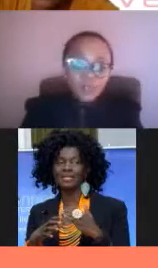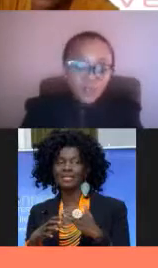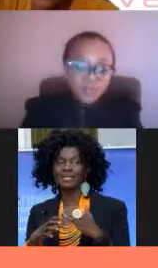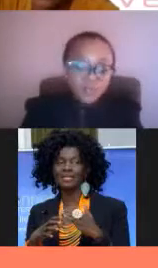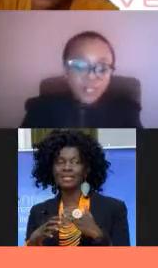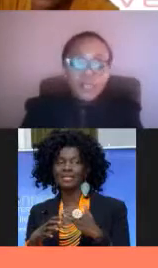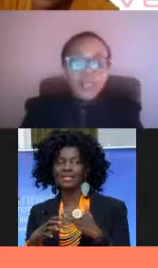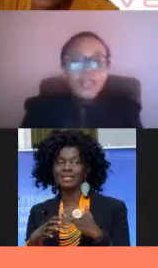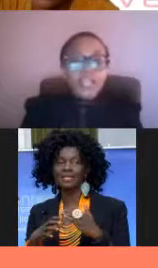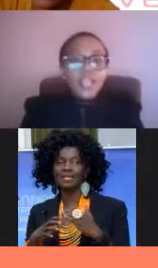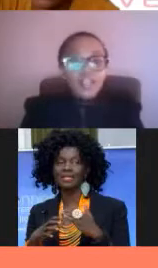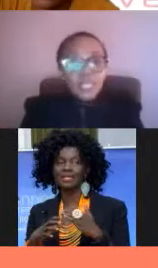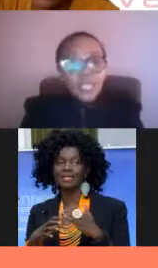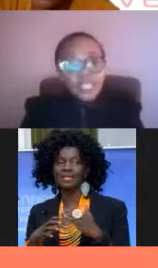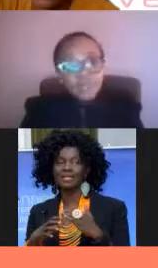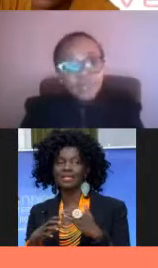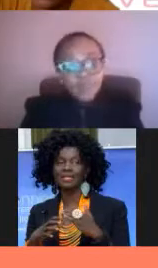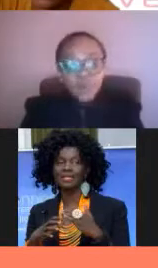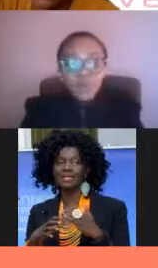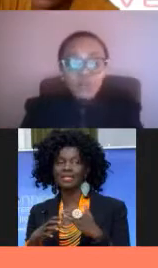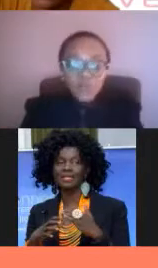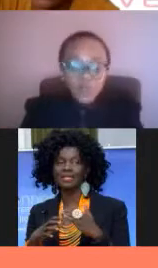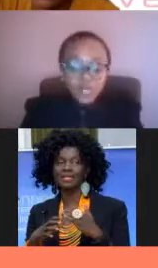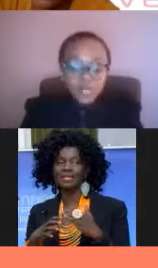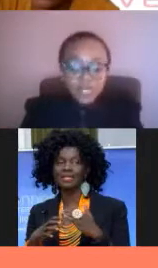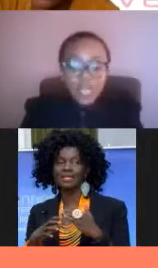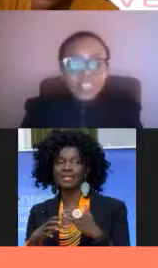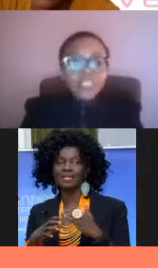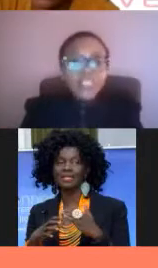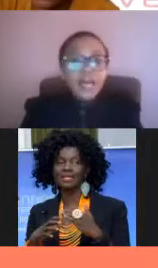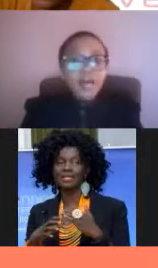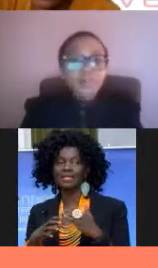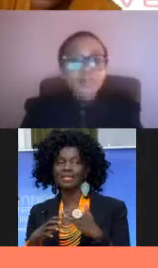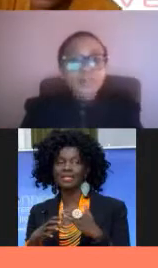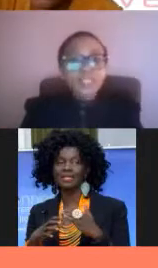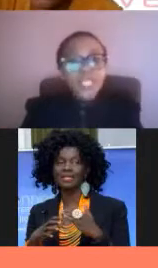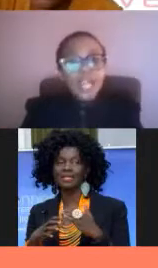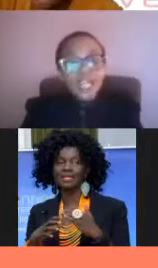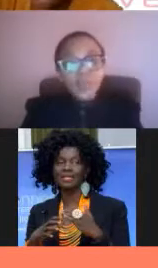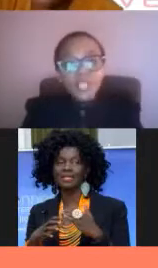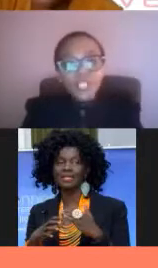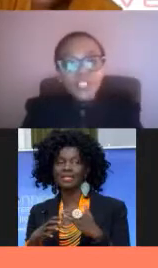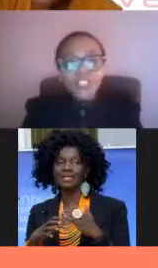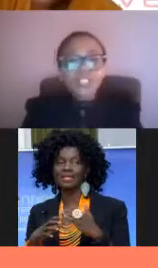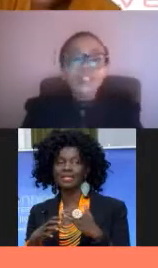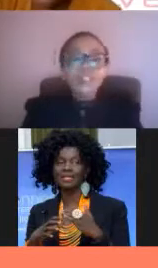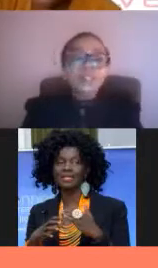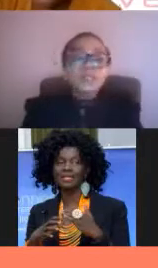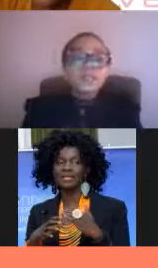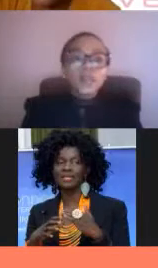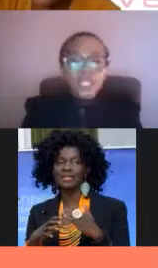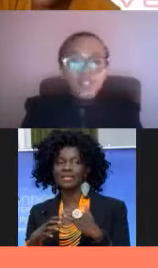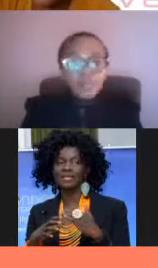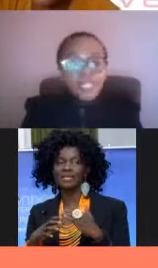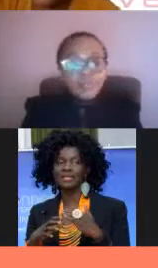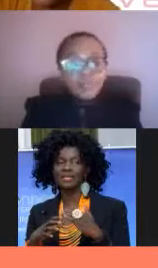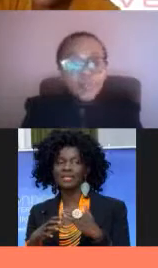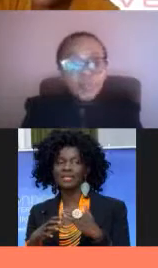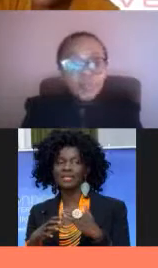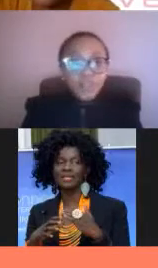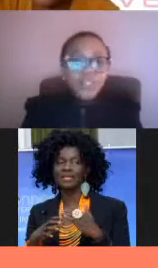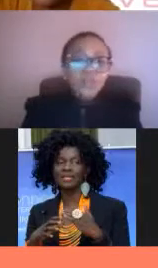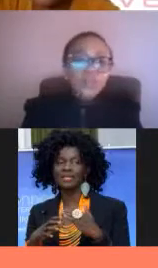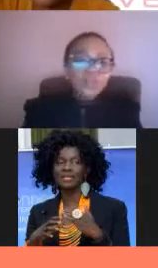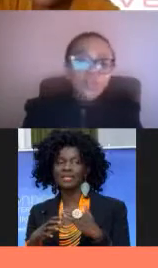housekeeping rules. Everybody has been put on mute, and regarding questions, because everybody has been